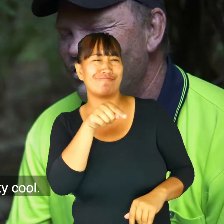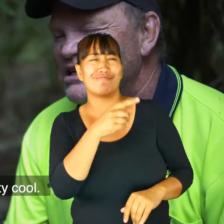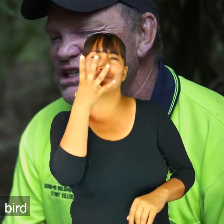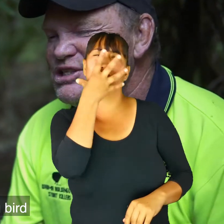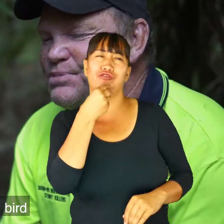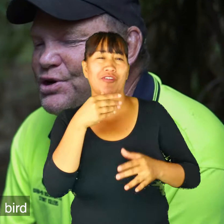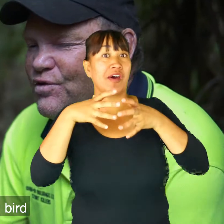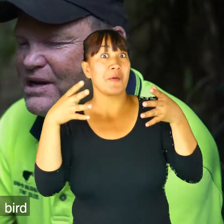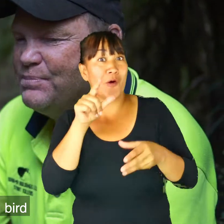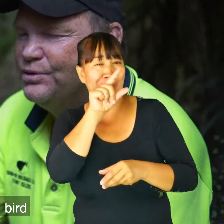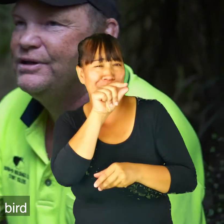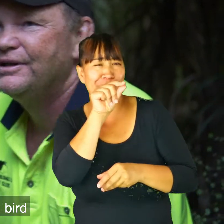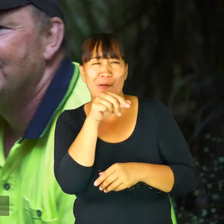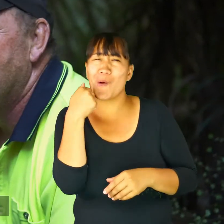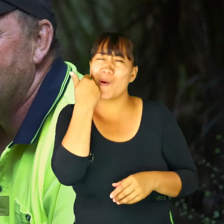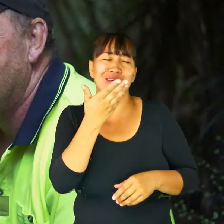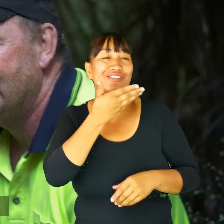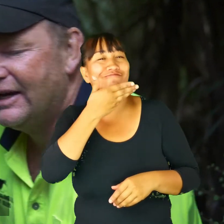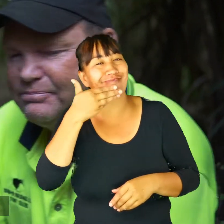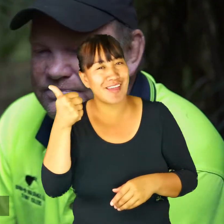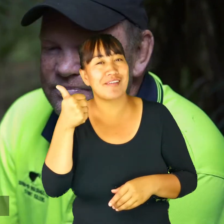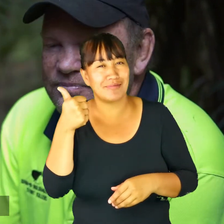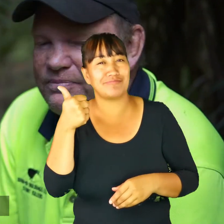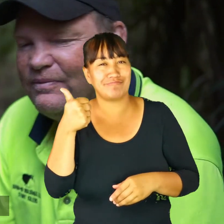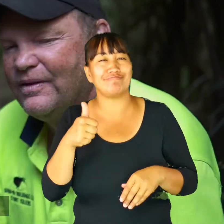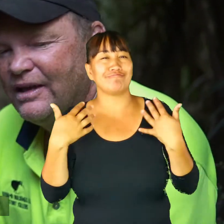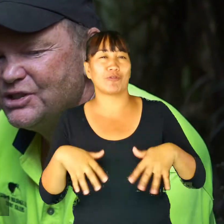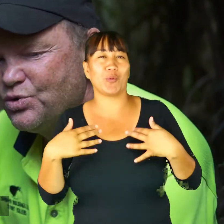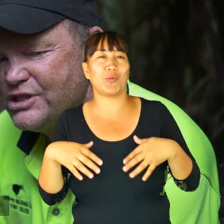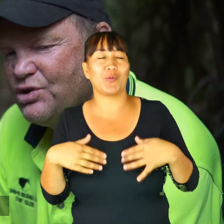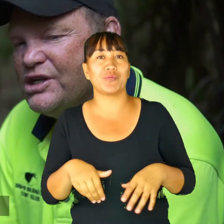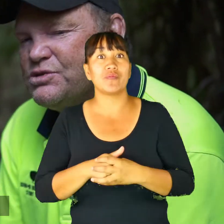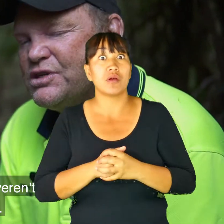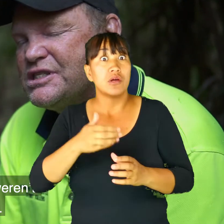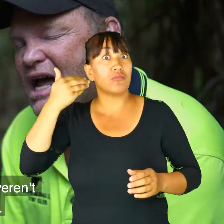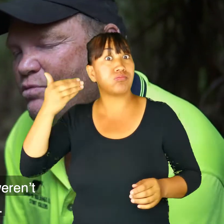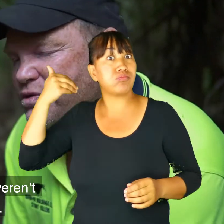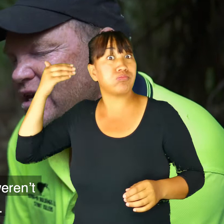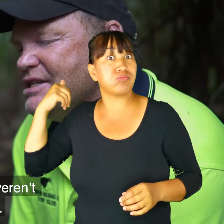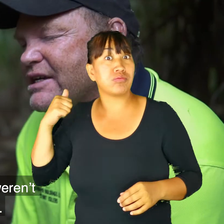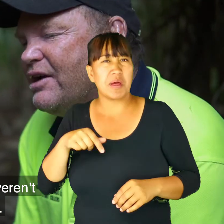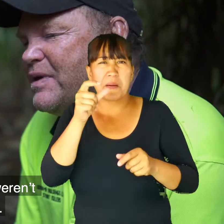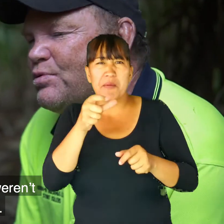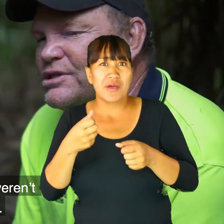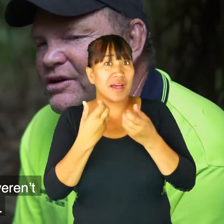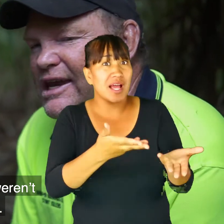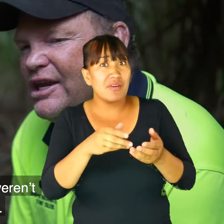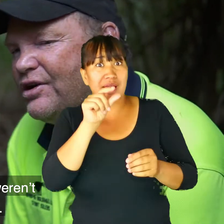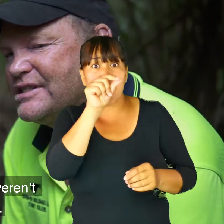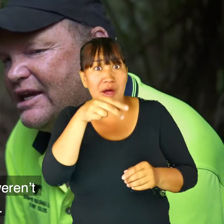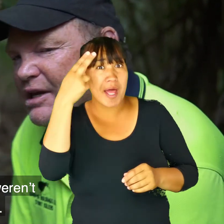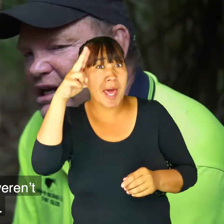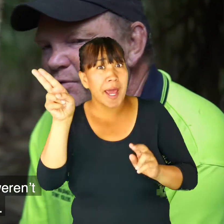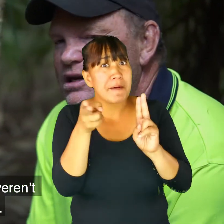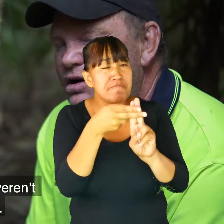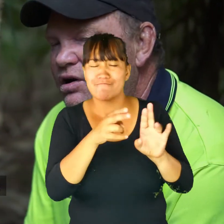always cool, but she's a beautiful big bird, and it's always nice to start with. Years ago, people weren't so keen on